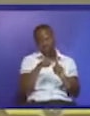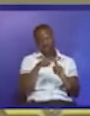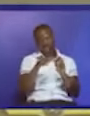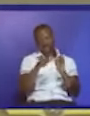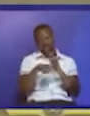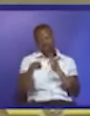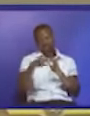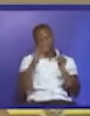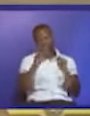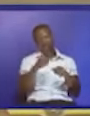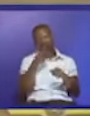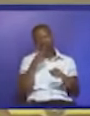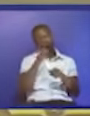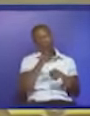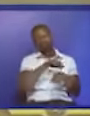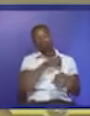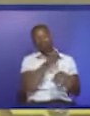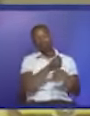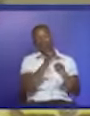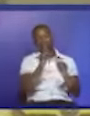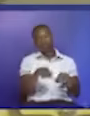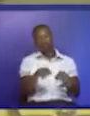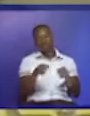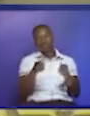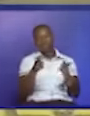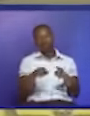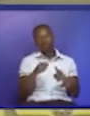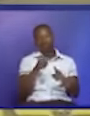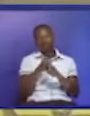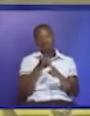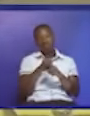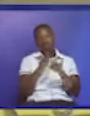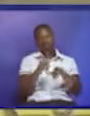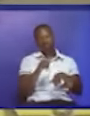command authority even as you sojourn here on earth.